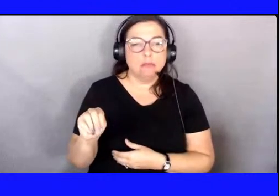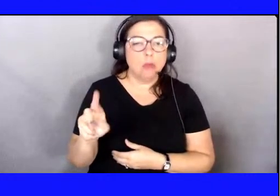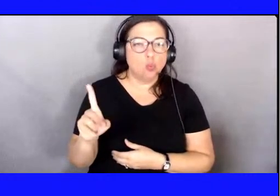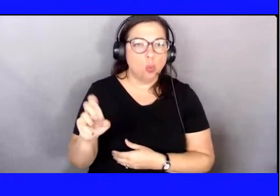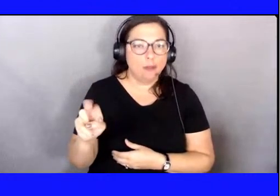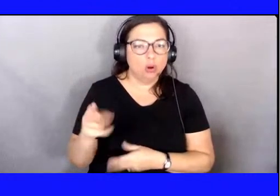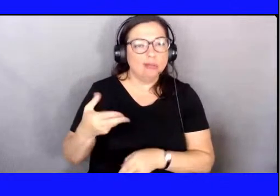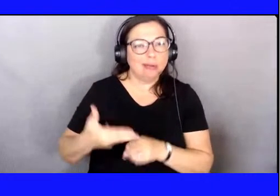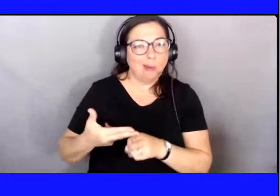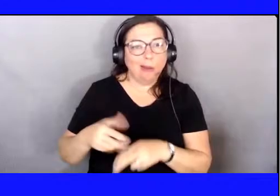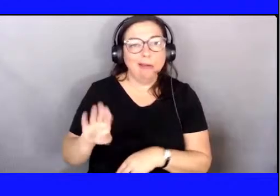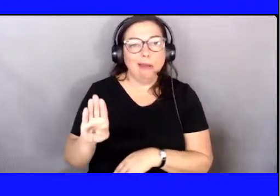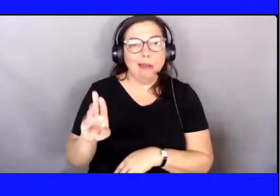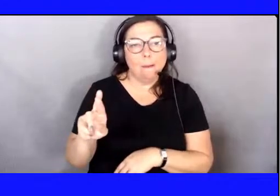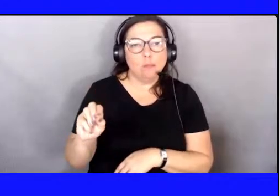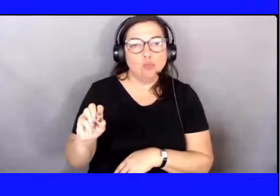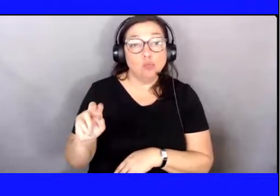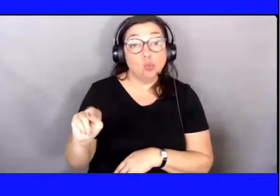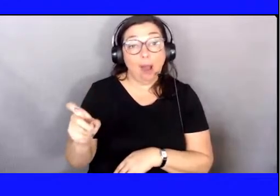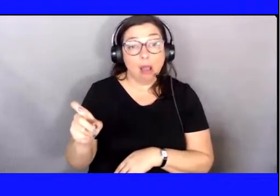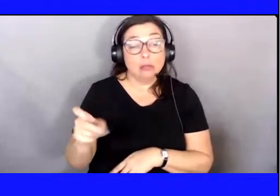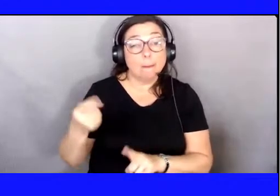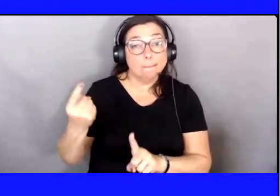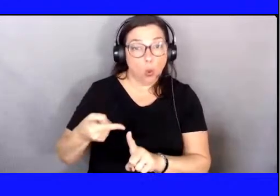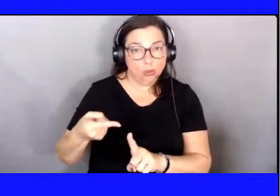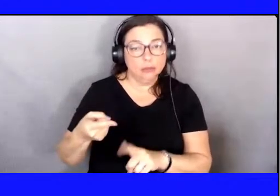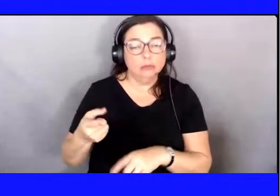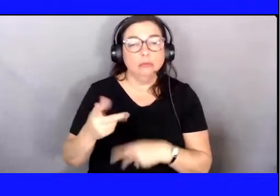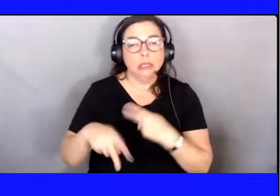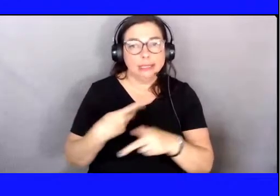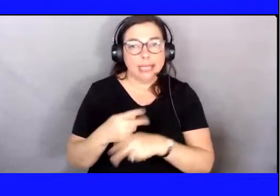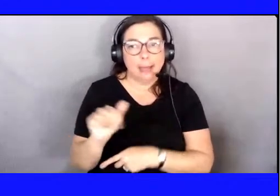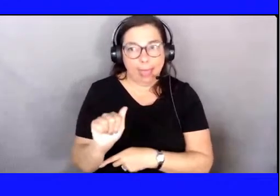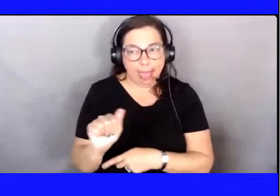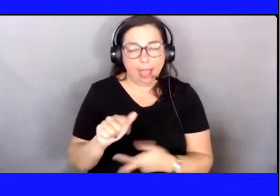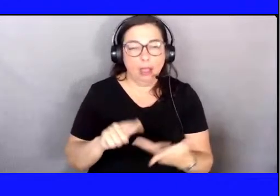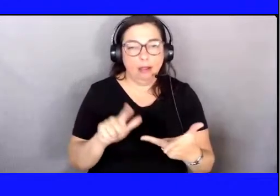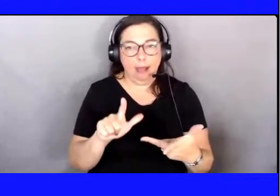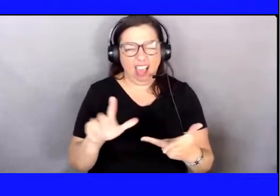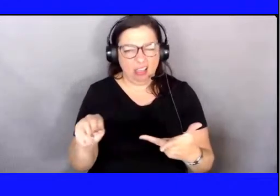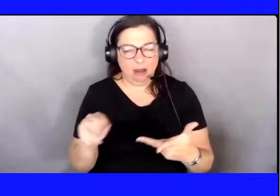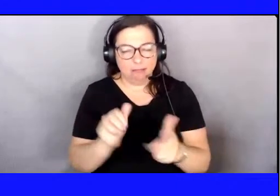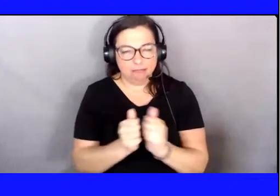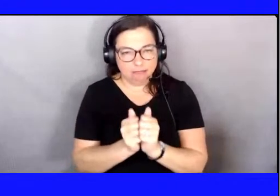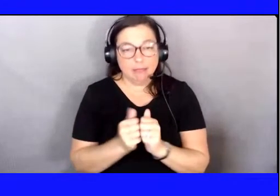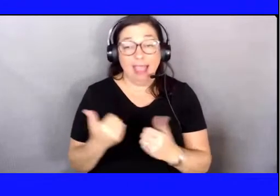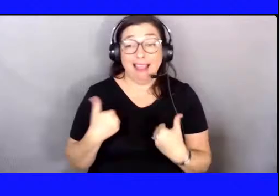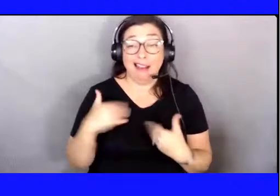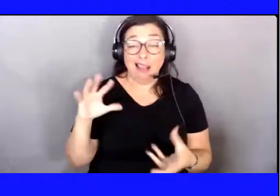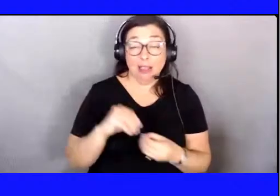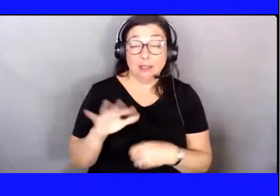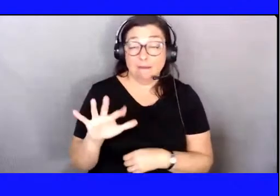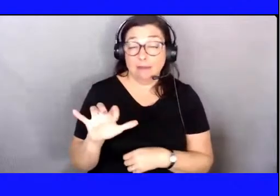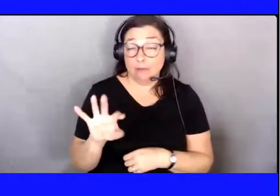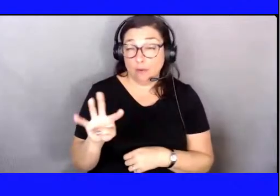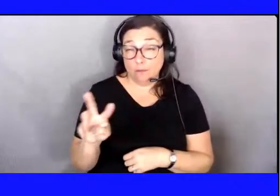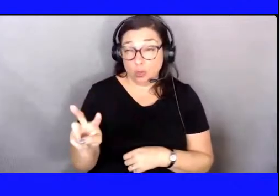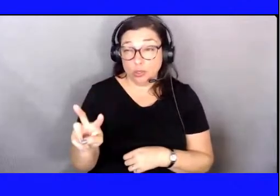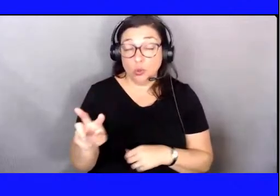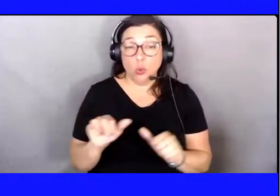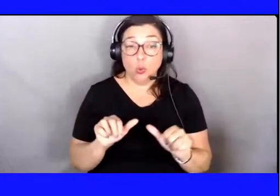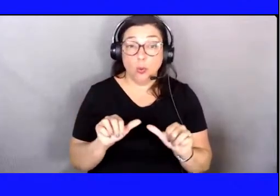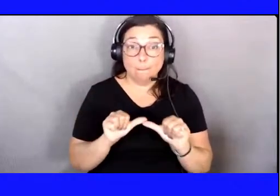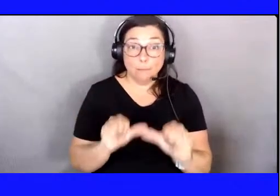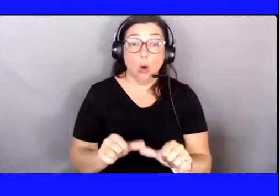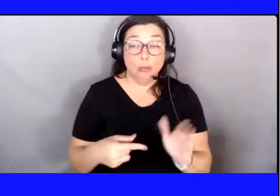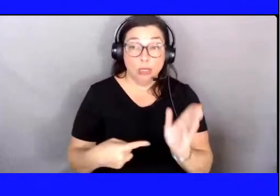was a Type A, L&M Development Partners and Bronx Works Development. It's got 542 permanently